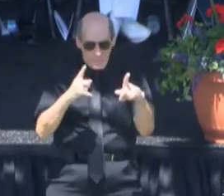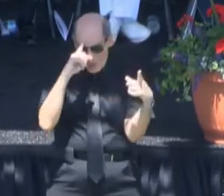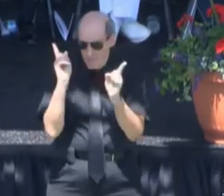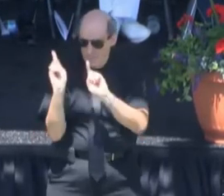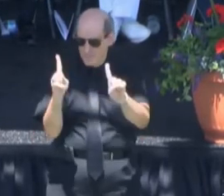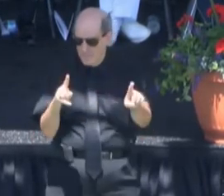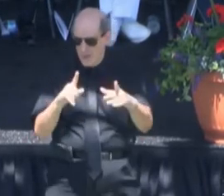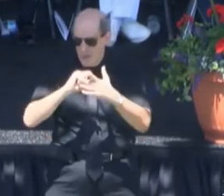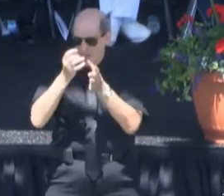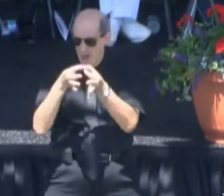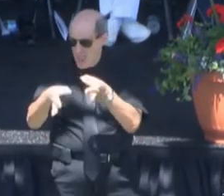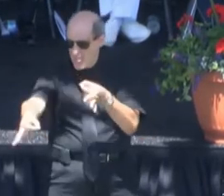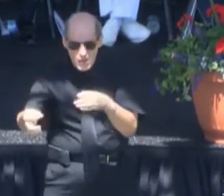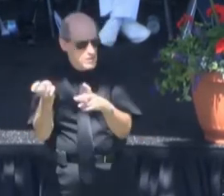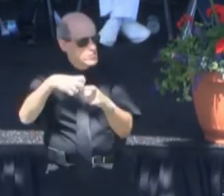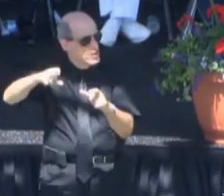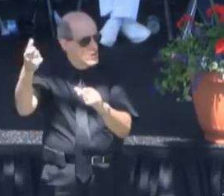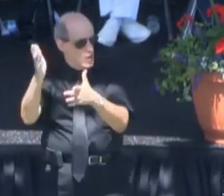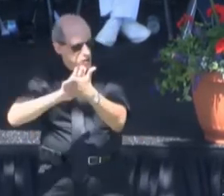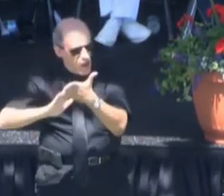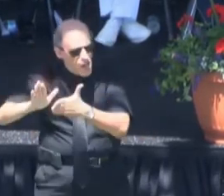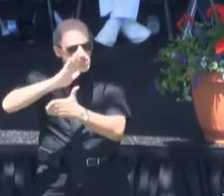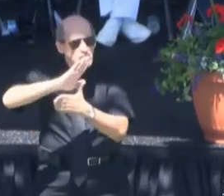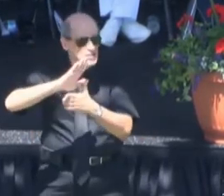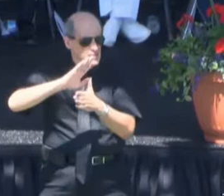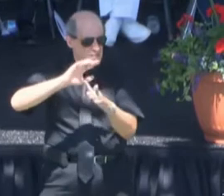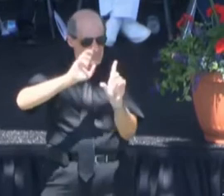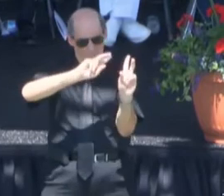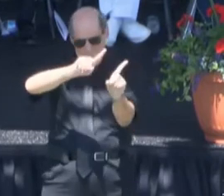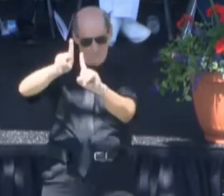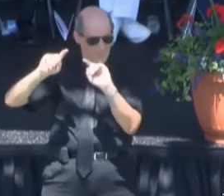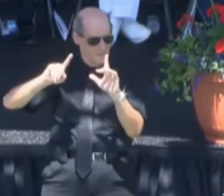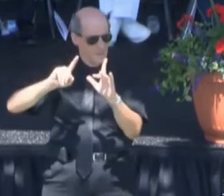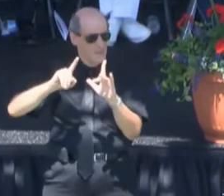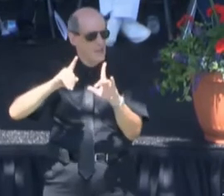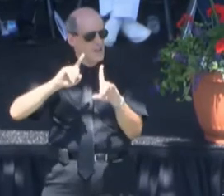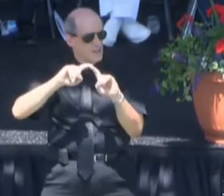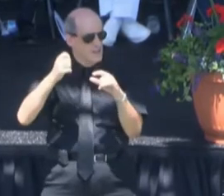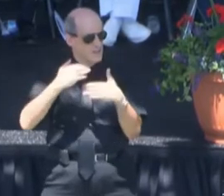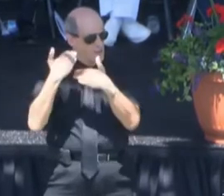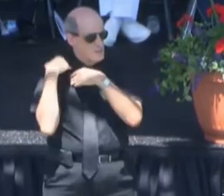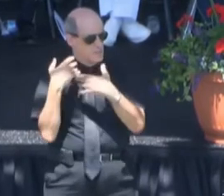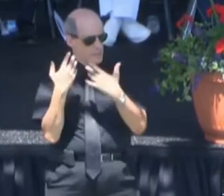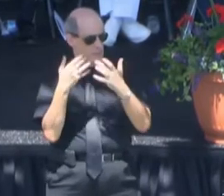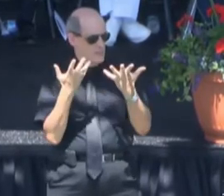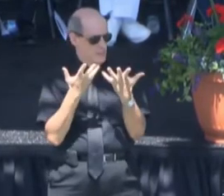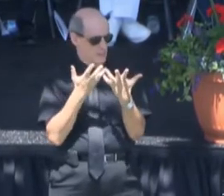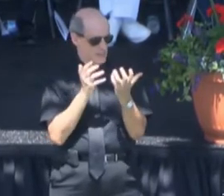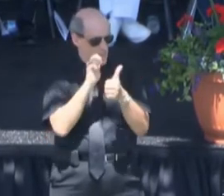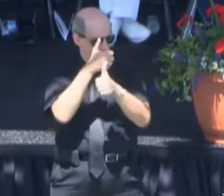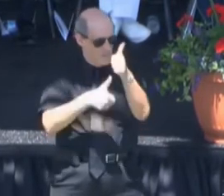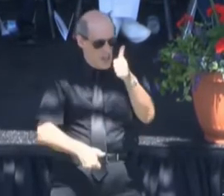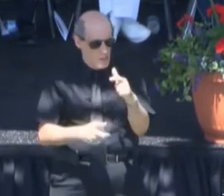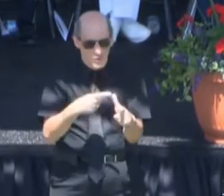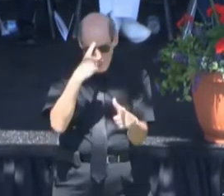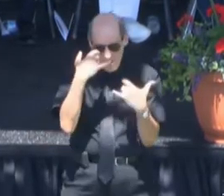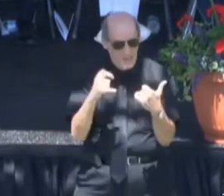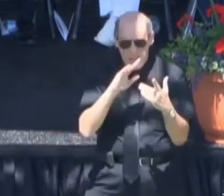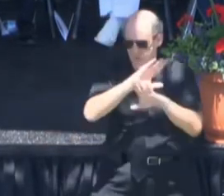graduation, transfers to other colleges and state maritime schools, breaches of service obligations, it must have seemed that today would never